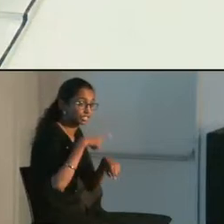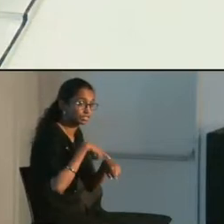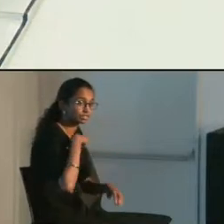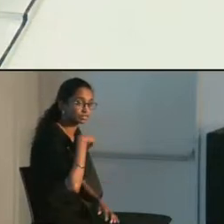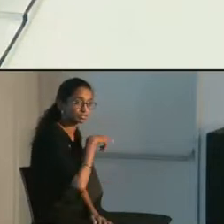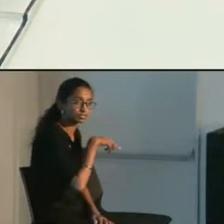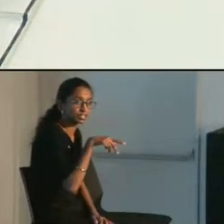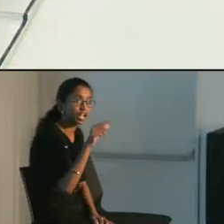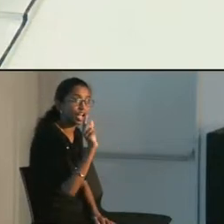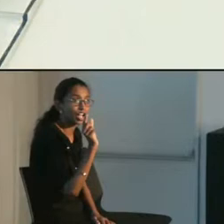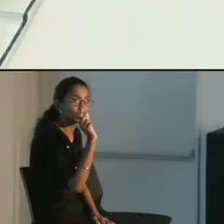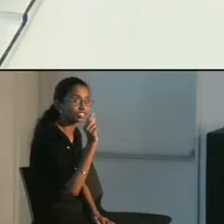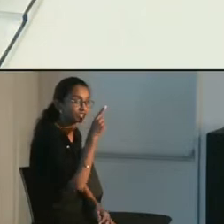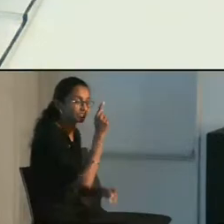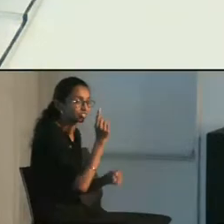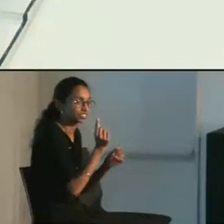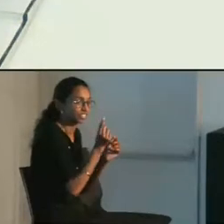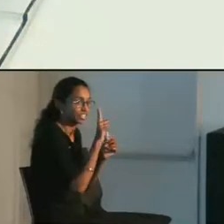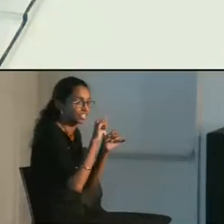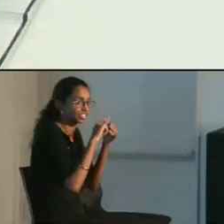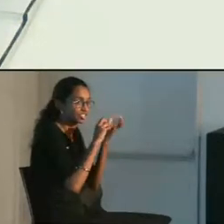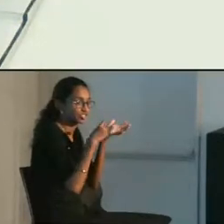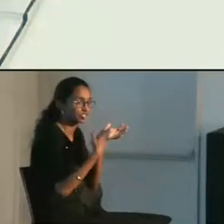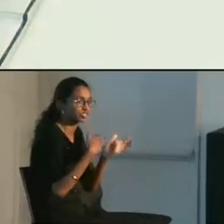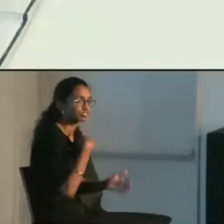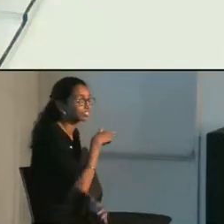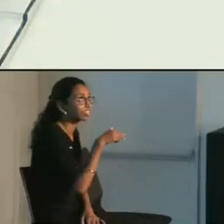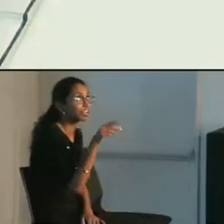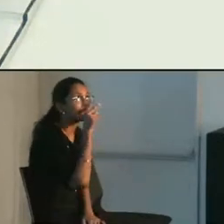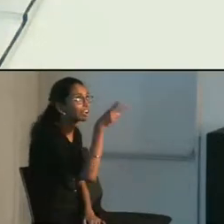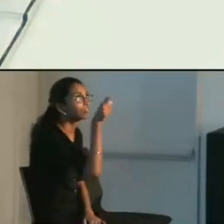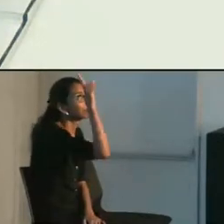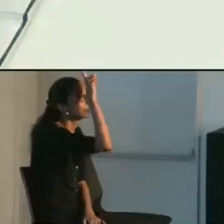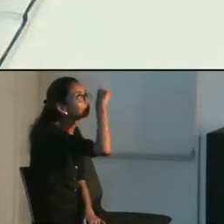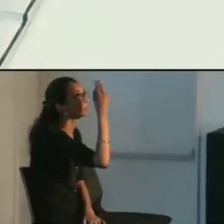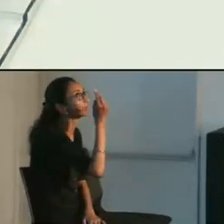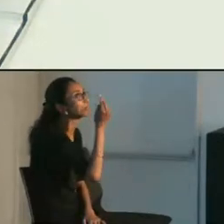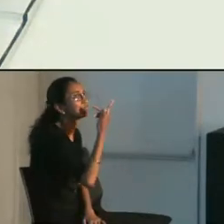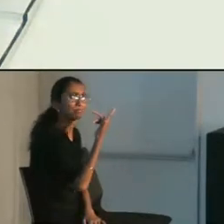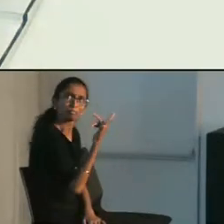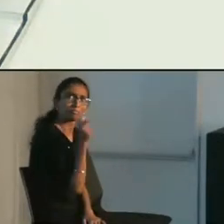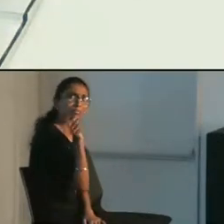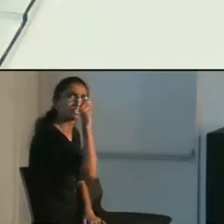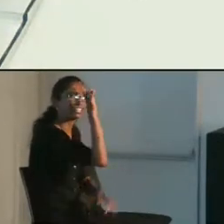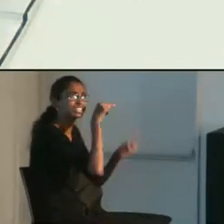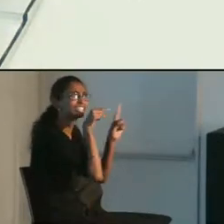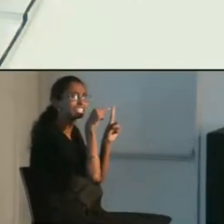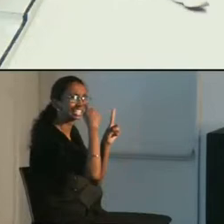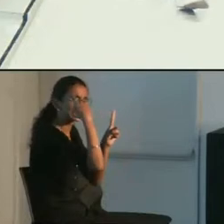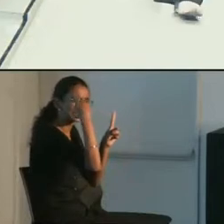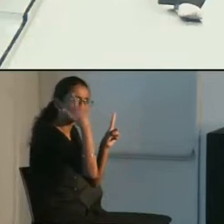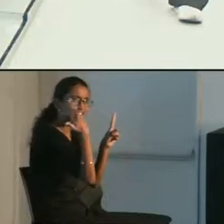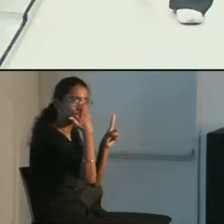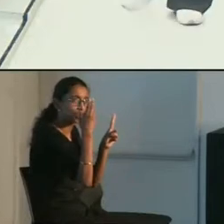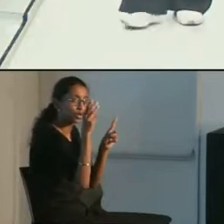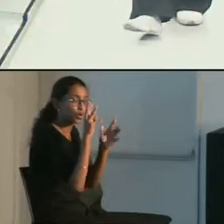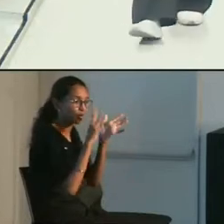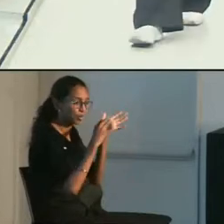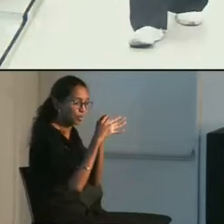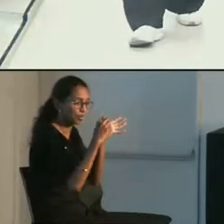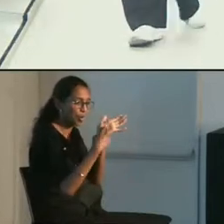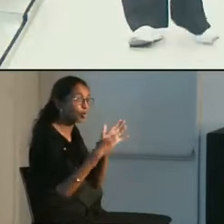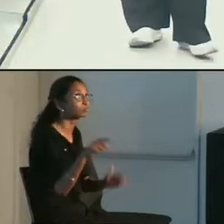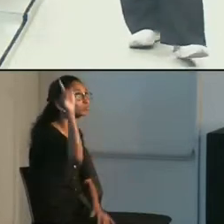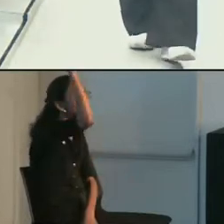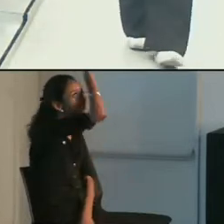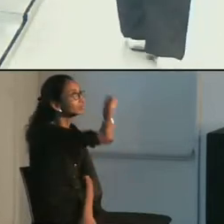Alsur, I used to just imagine what, you know, the artist was thinking when that huge moon, right,